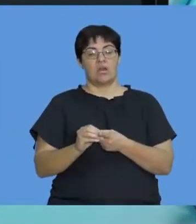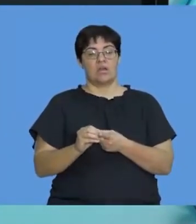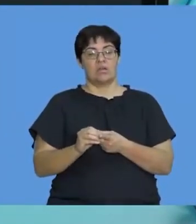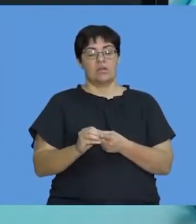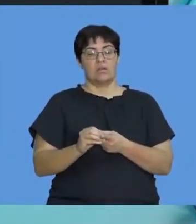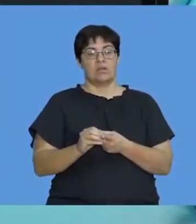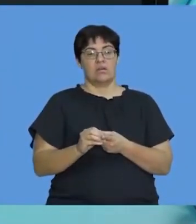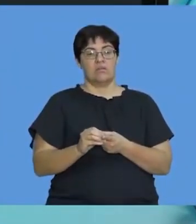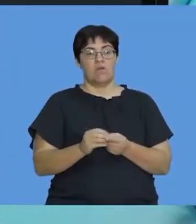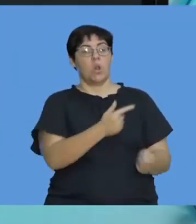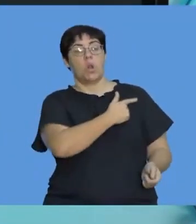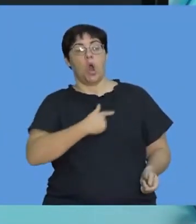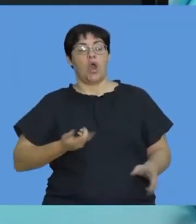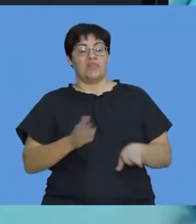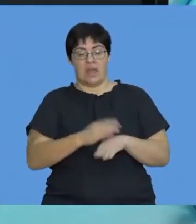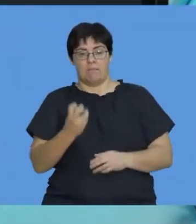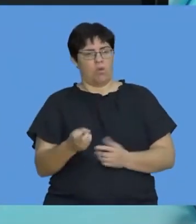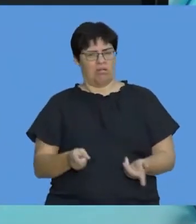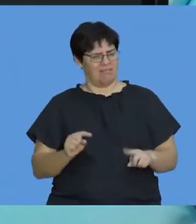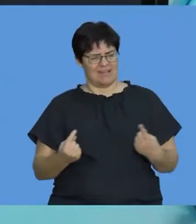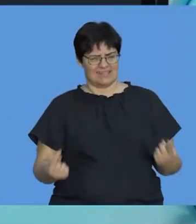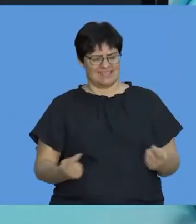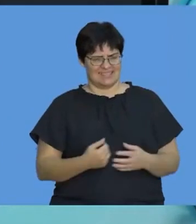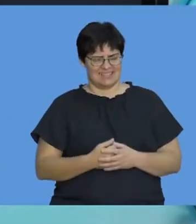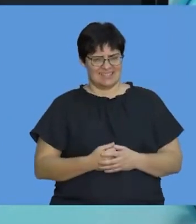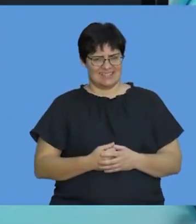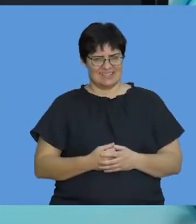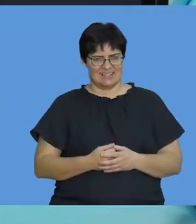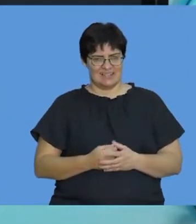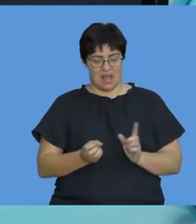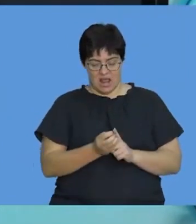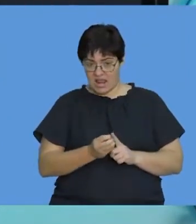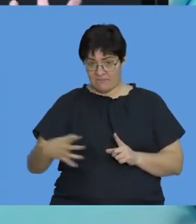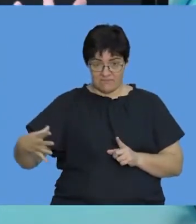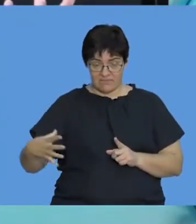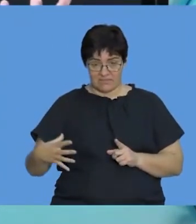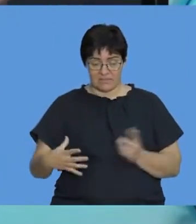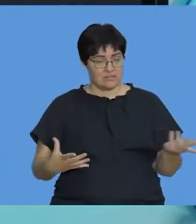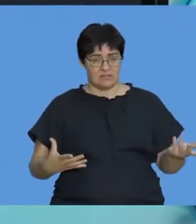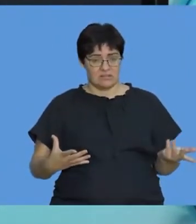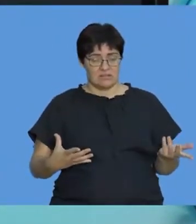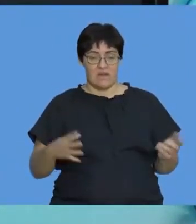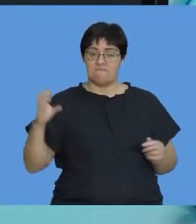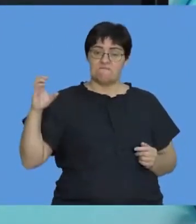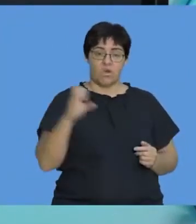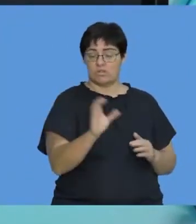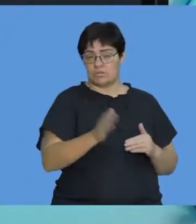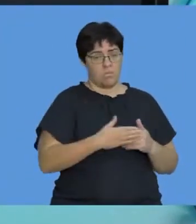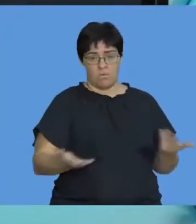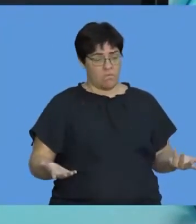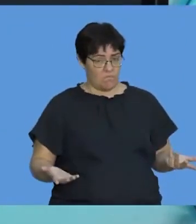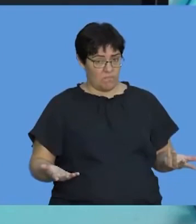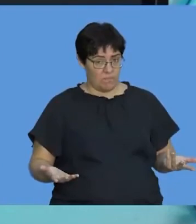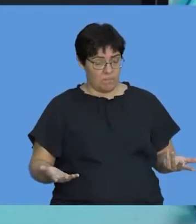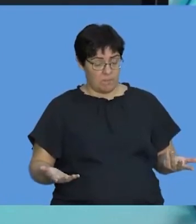stick experienced the net force for longer than the hockey ball did. Because once the hockey ball's left, there's no force on the